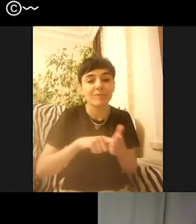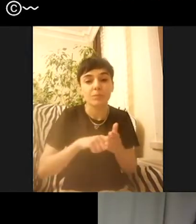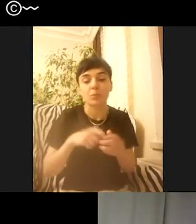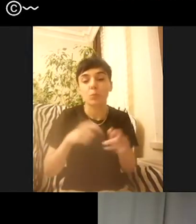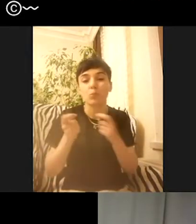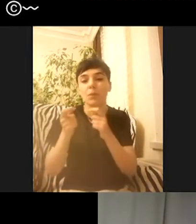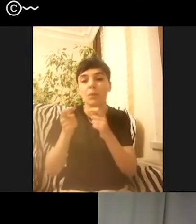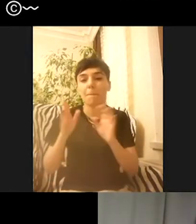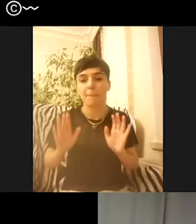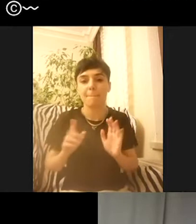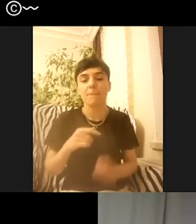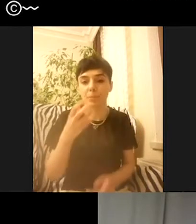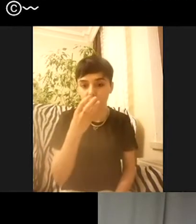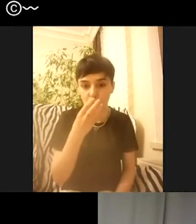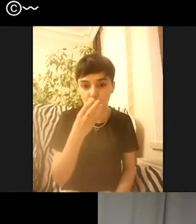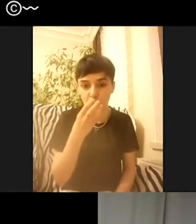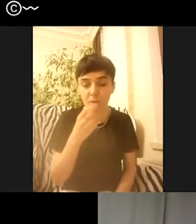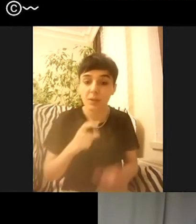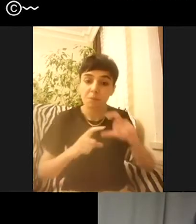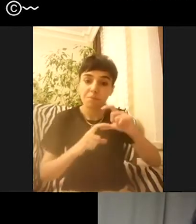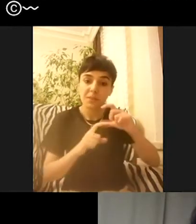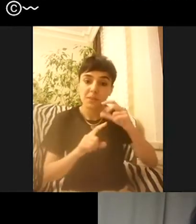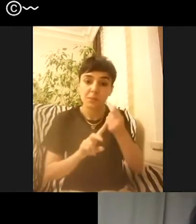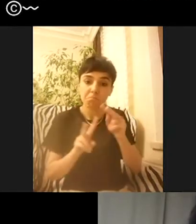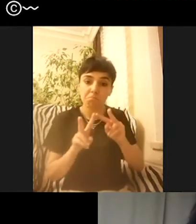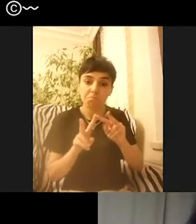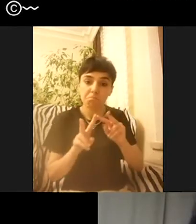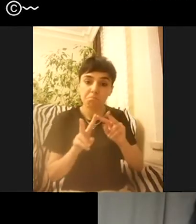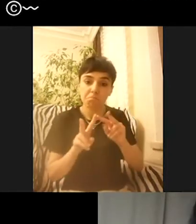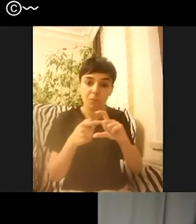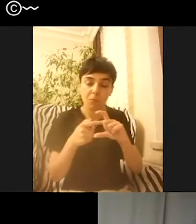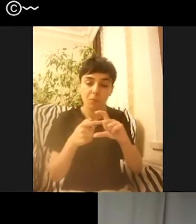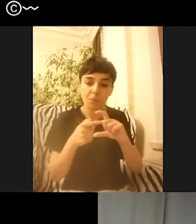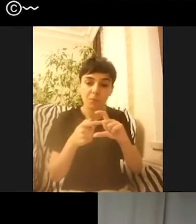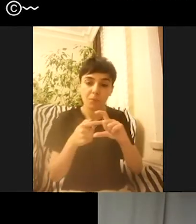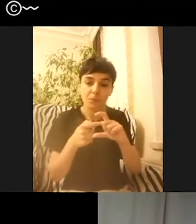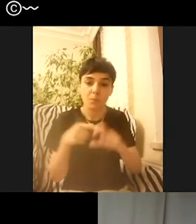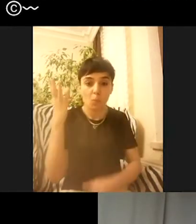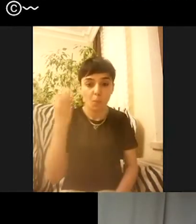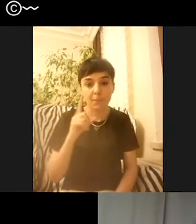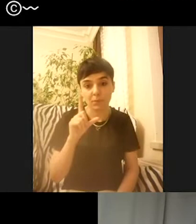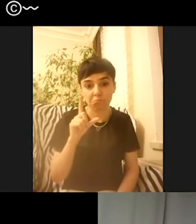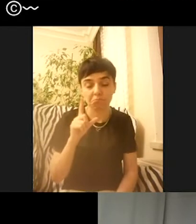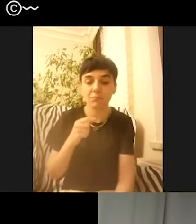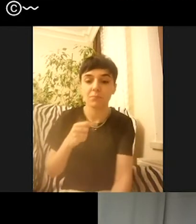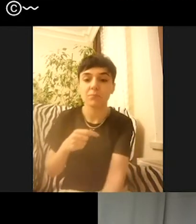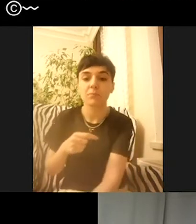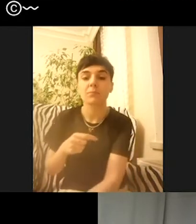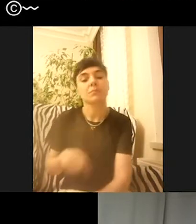in 𝘗𝘯𝘪𝘥𝘦 or in explicit expression for our official name, because the official names of